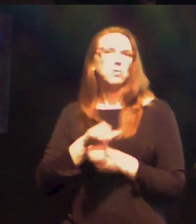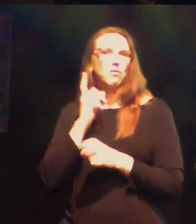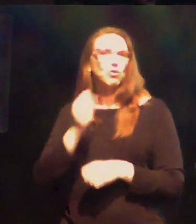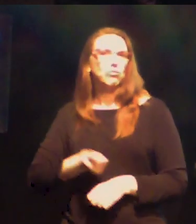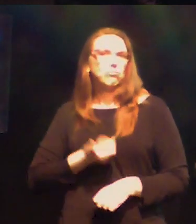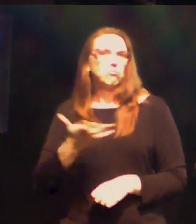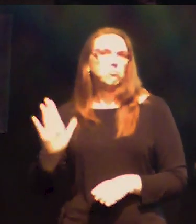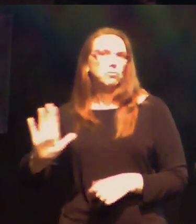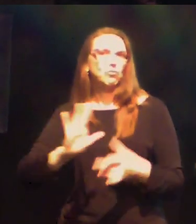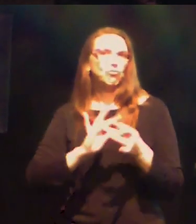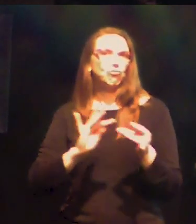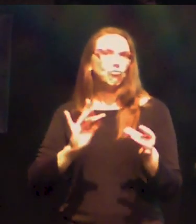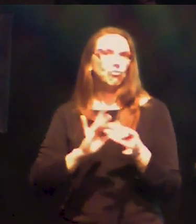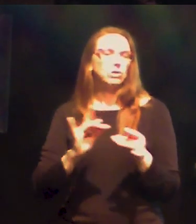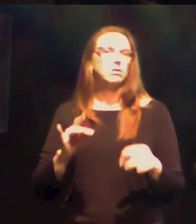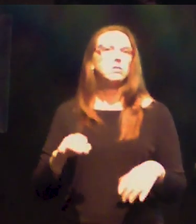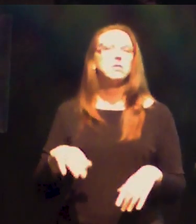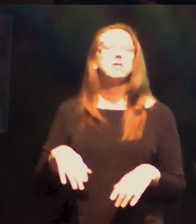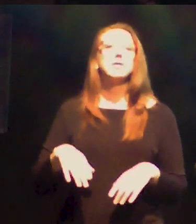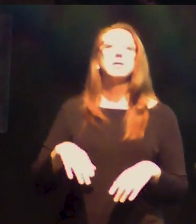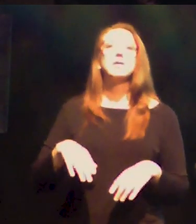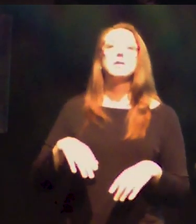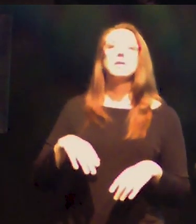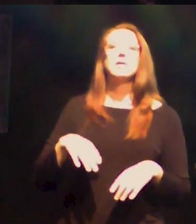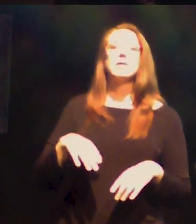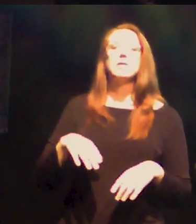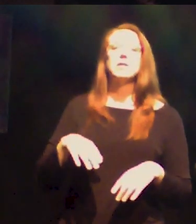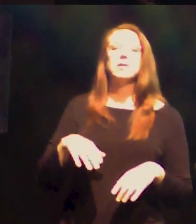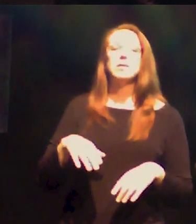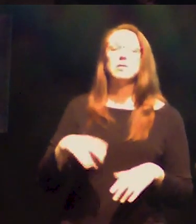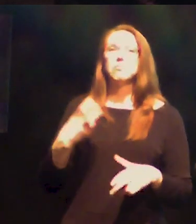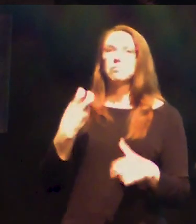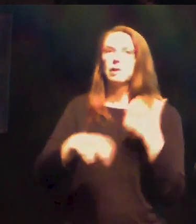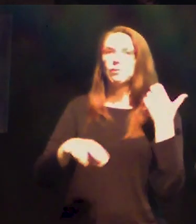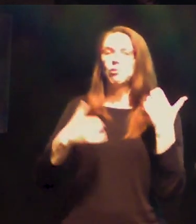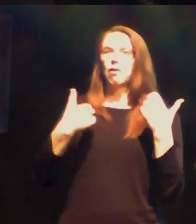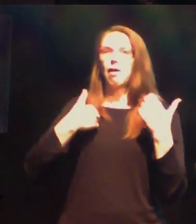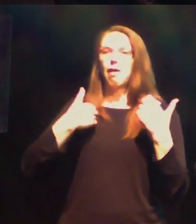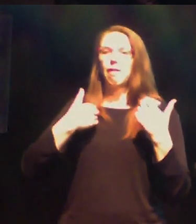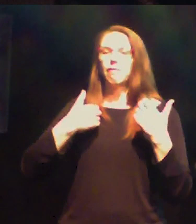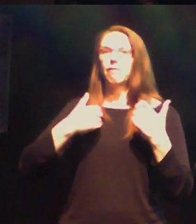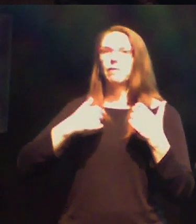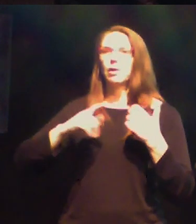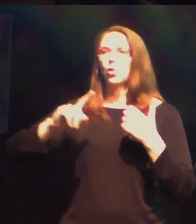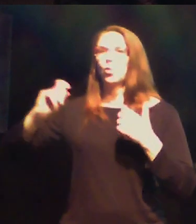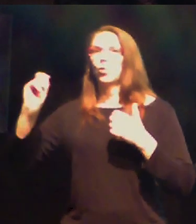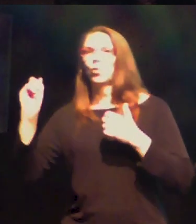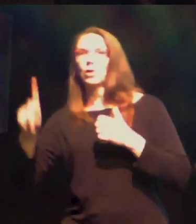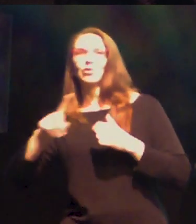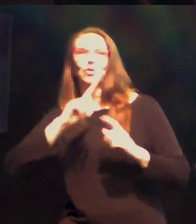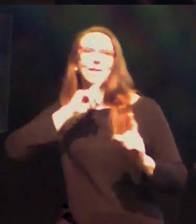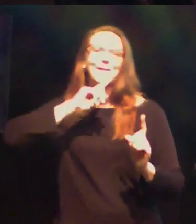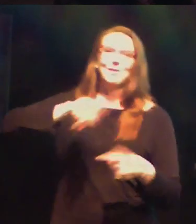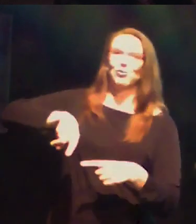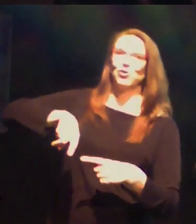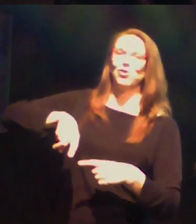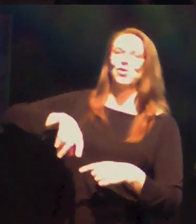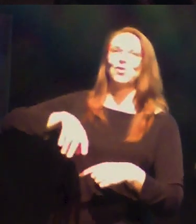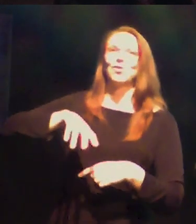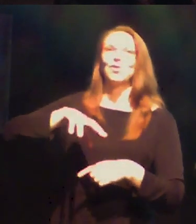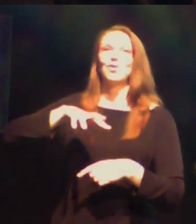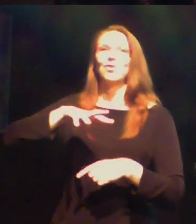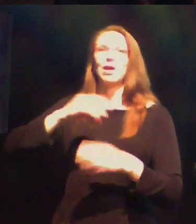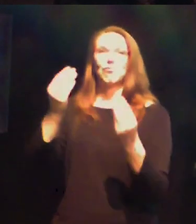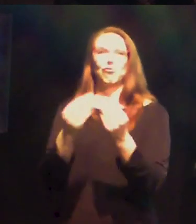her own story. So in question, it's very difficult to have question and answer and have the and have